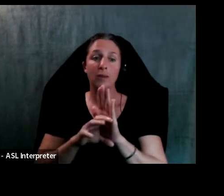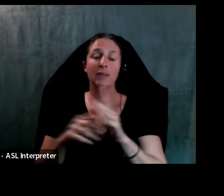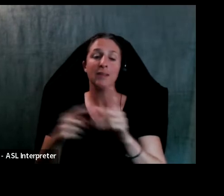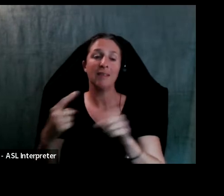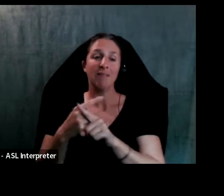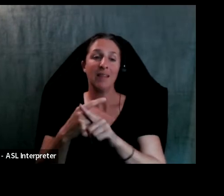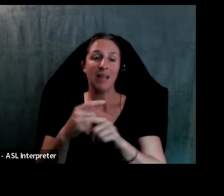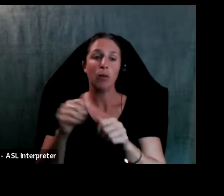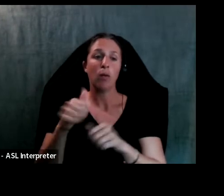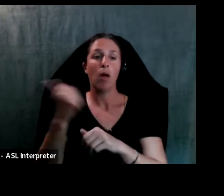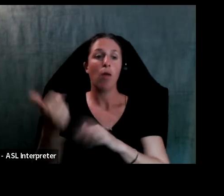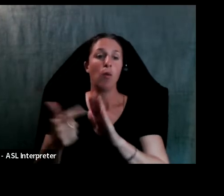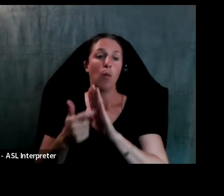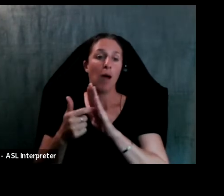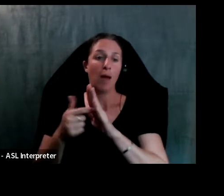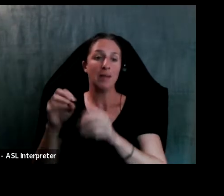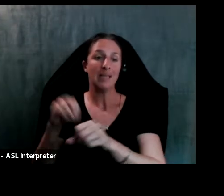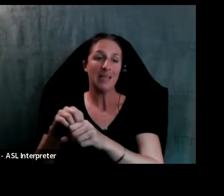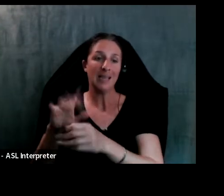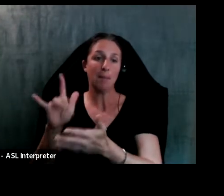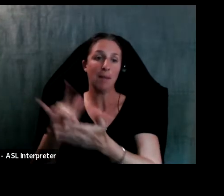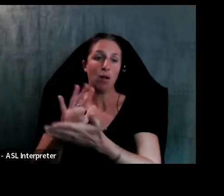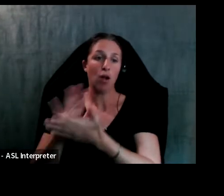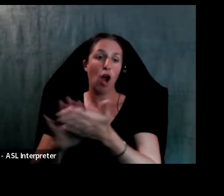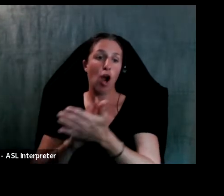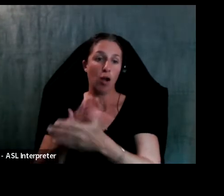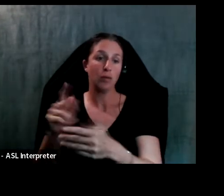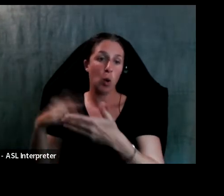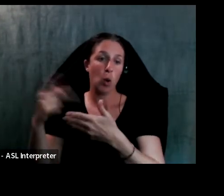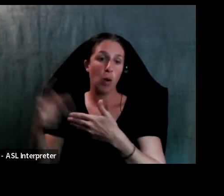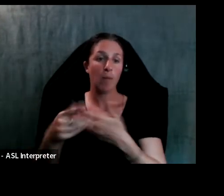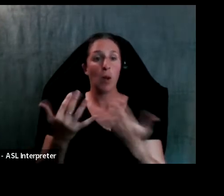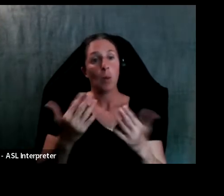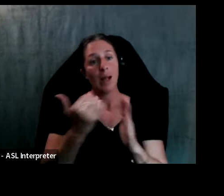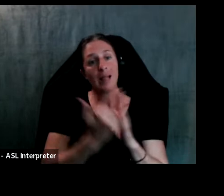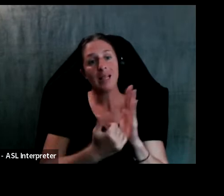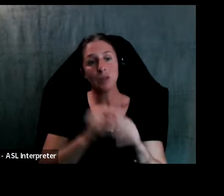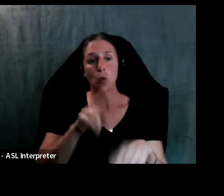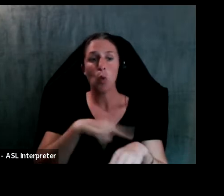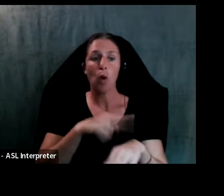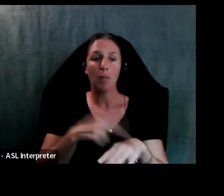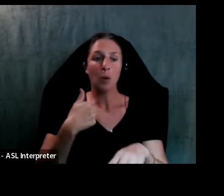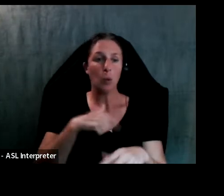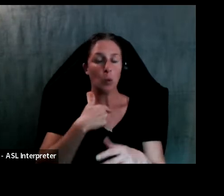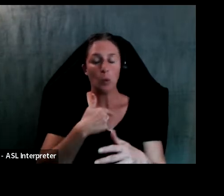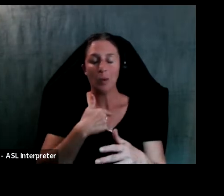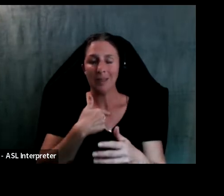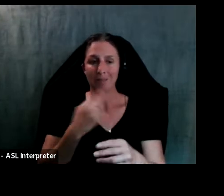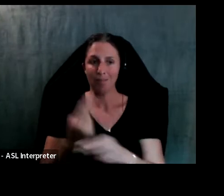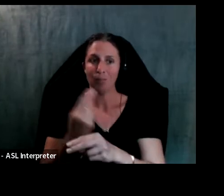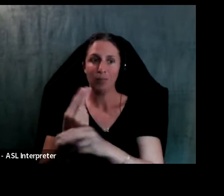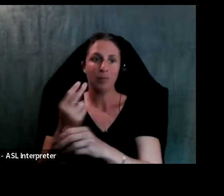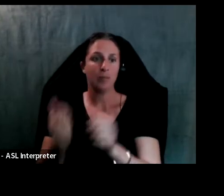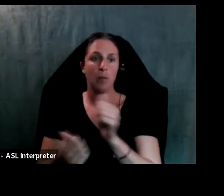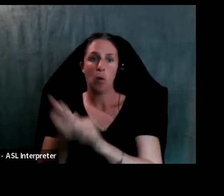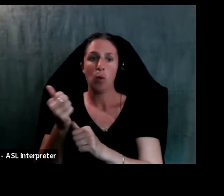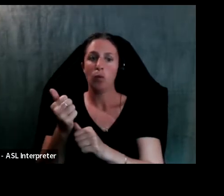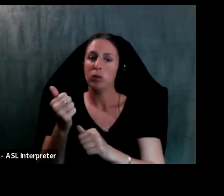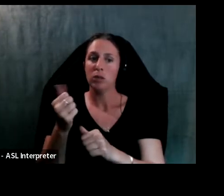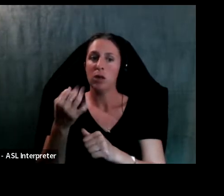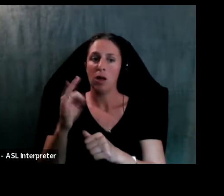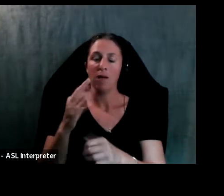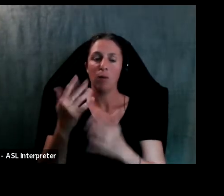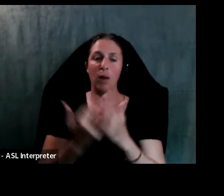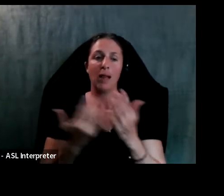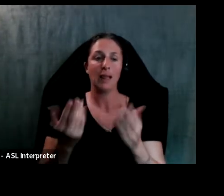middle college program. So the wait list is normally we exhaust most of the wait list. Okay. Our first year of the lottery,